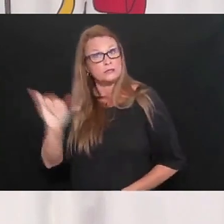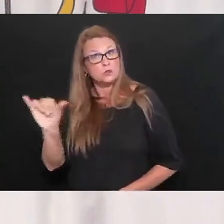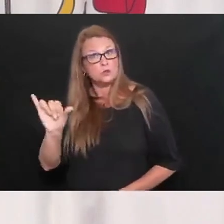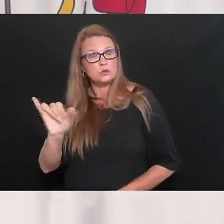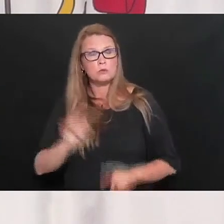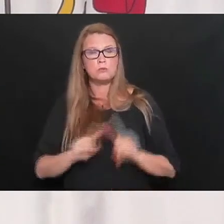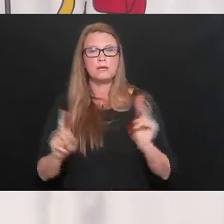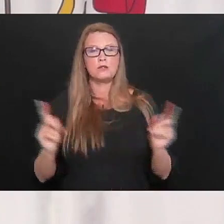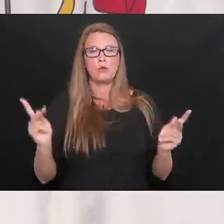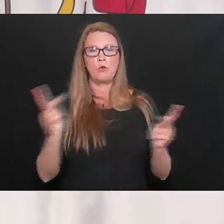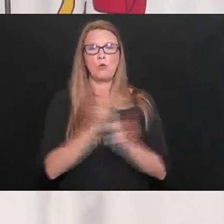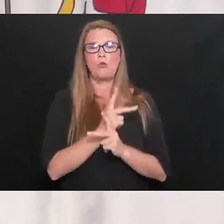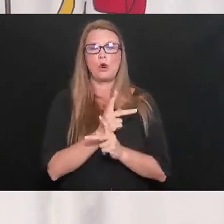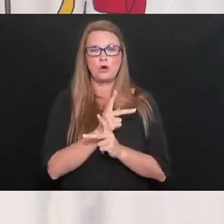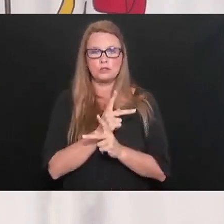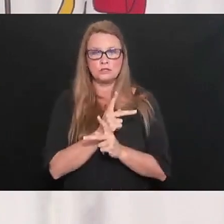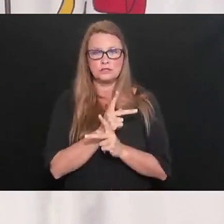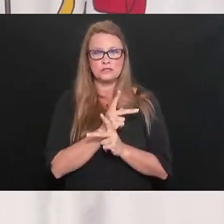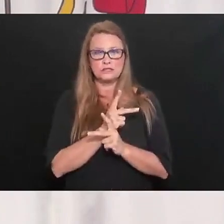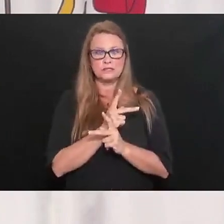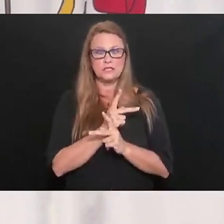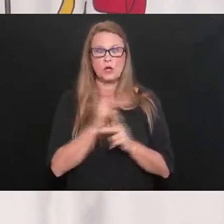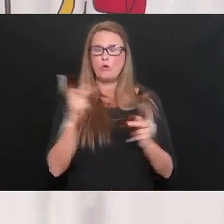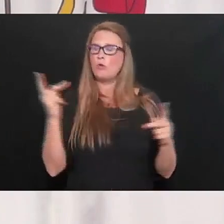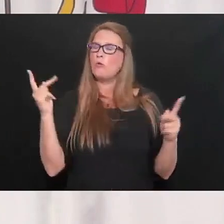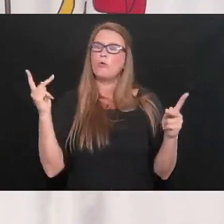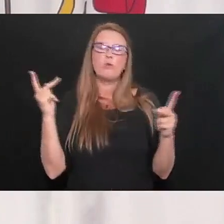of all is just this: